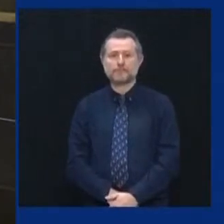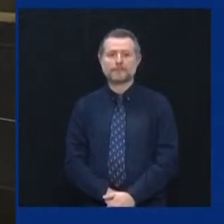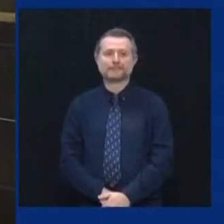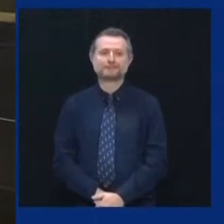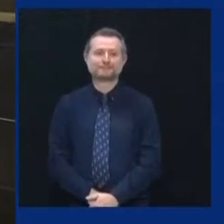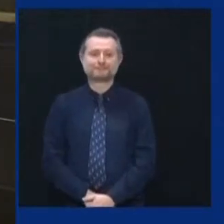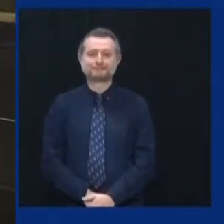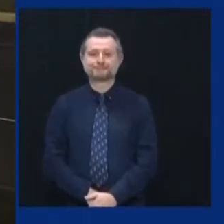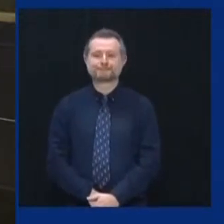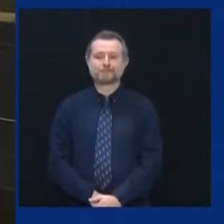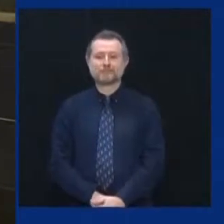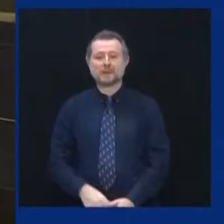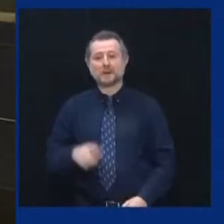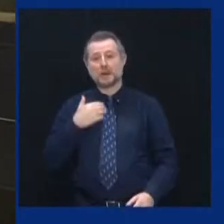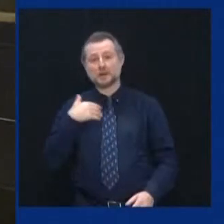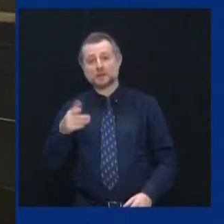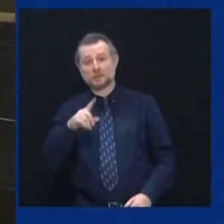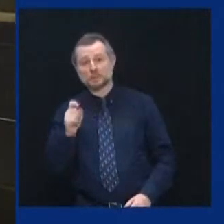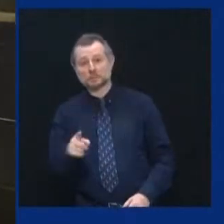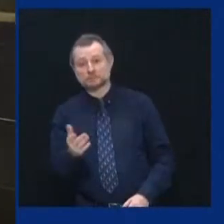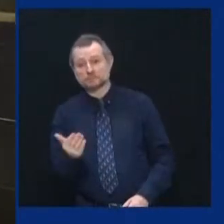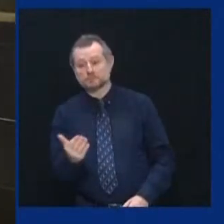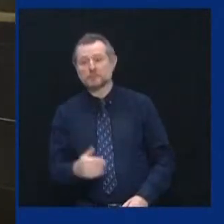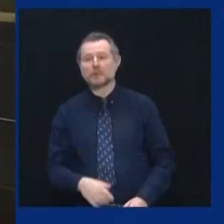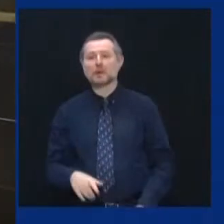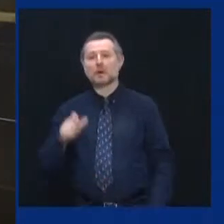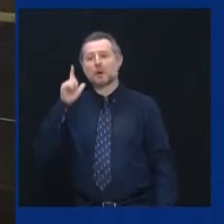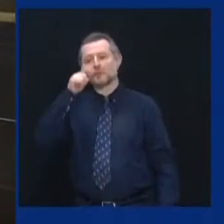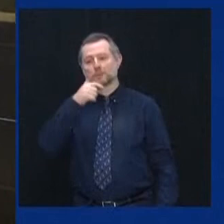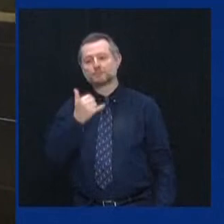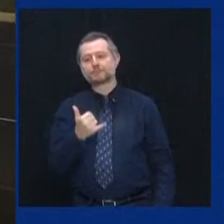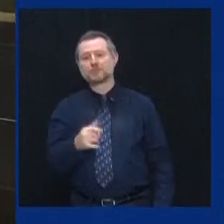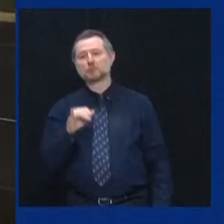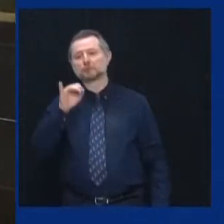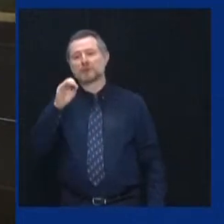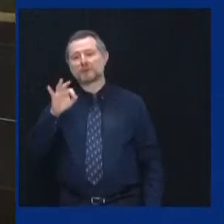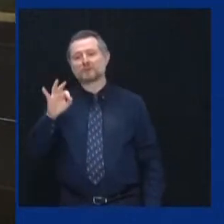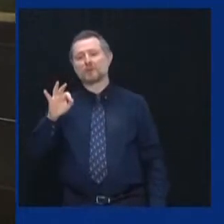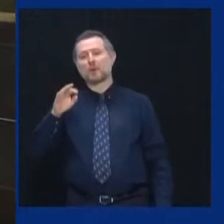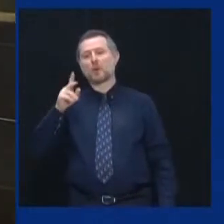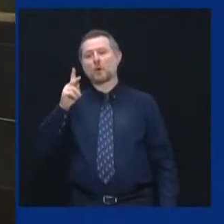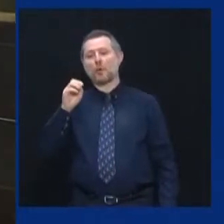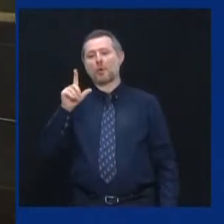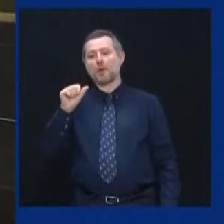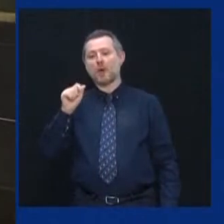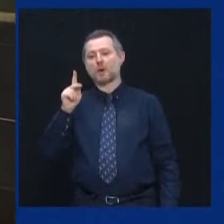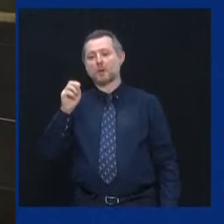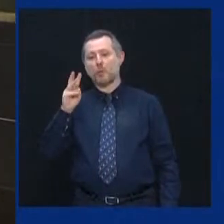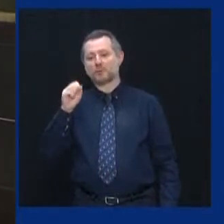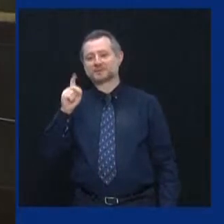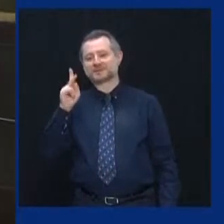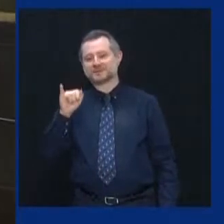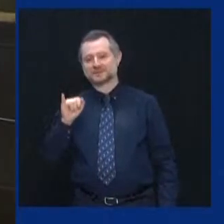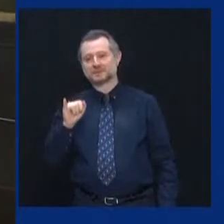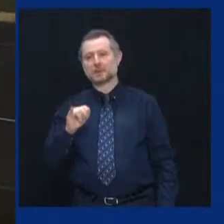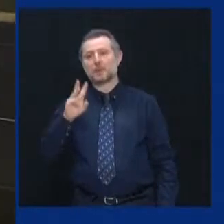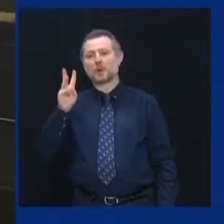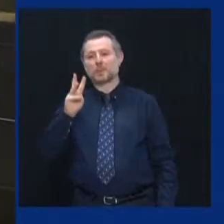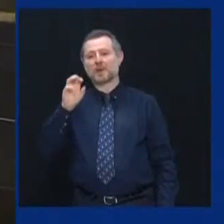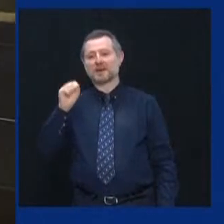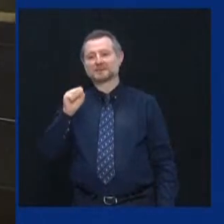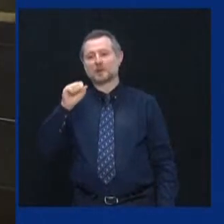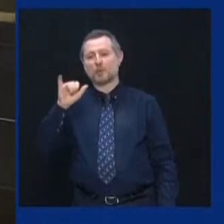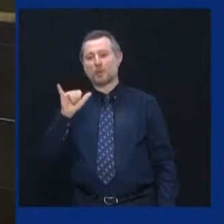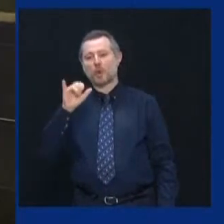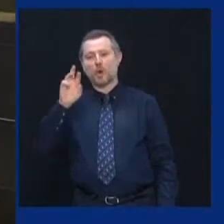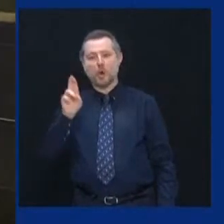Next question, operator. Governor, you now have Jeff Kulikowski from WSYR. Jeff, your